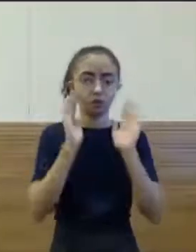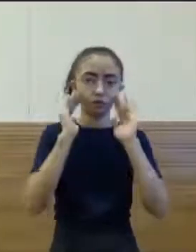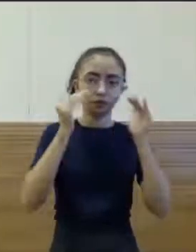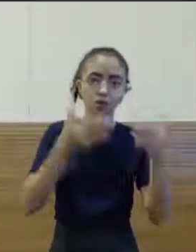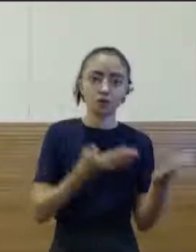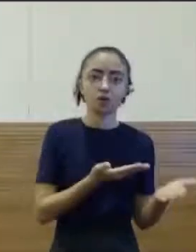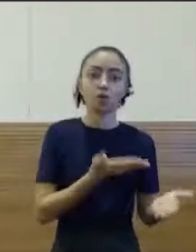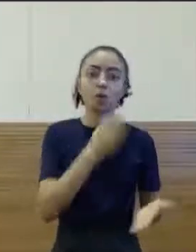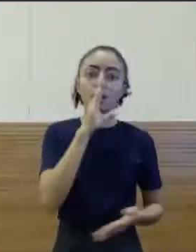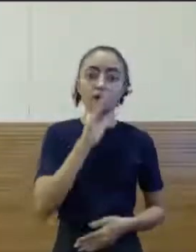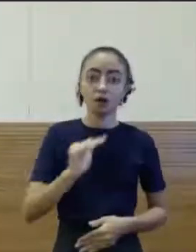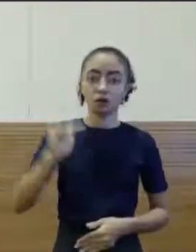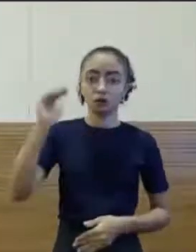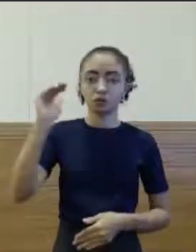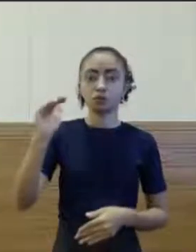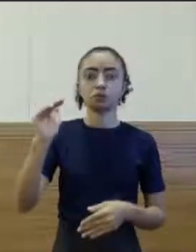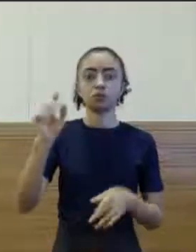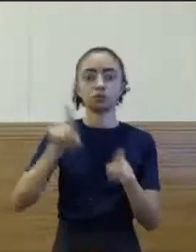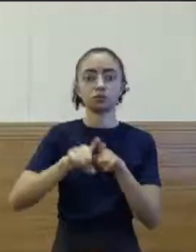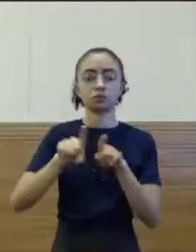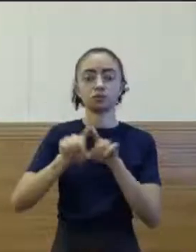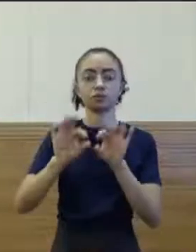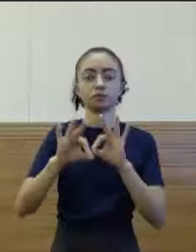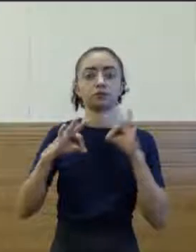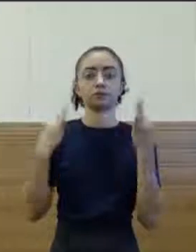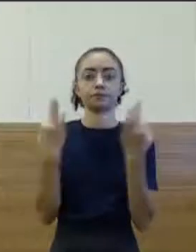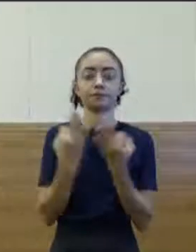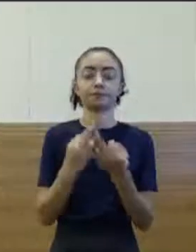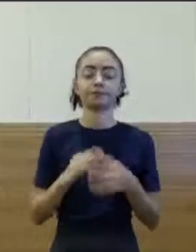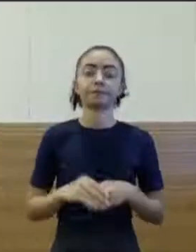on the families. And this was a great achievement.